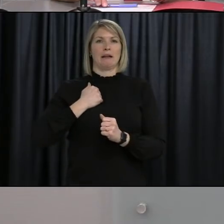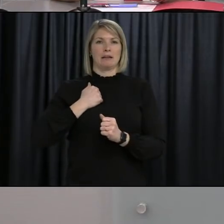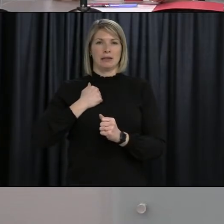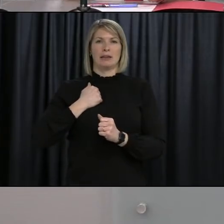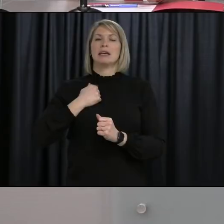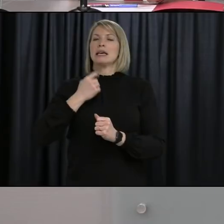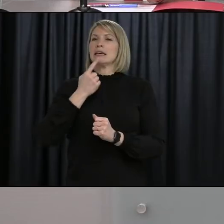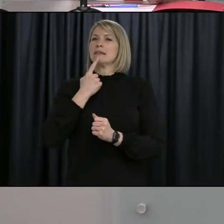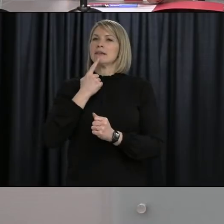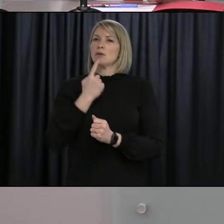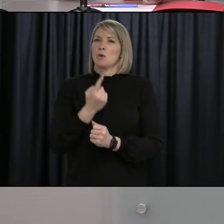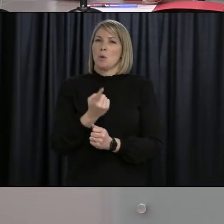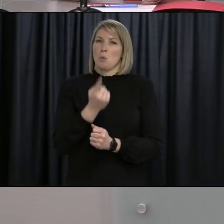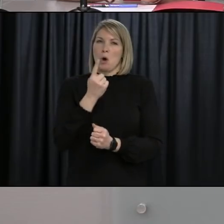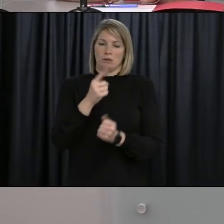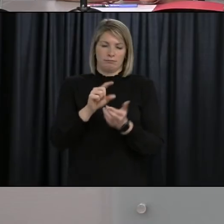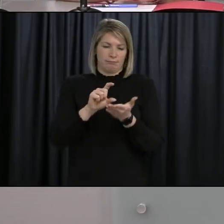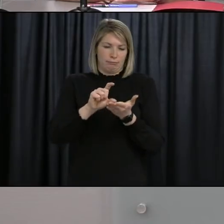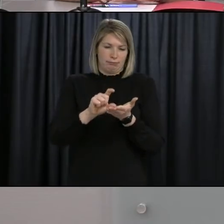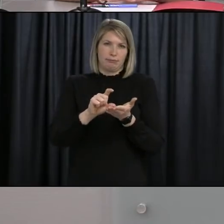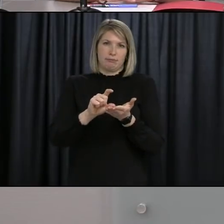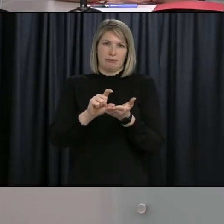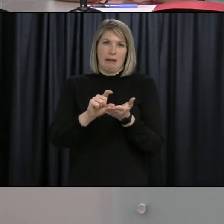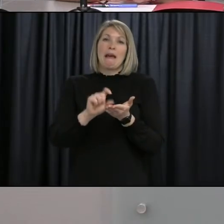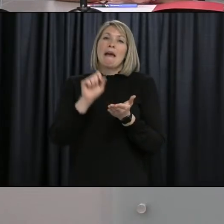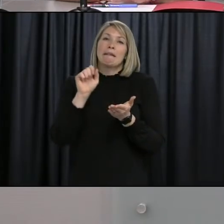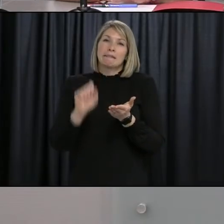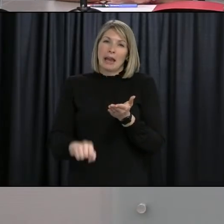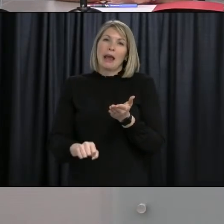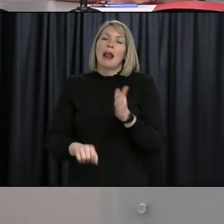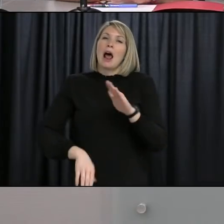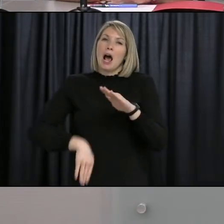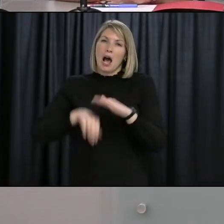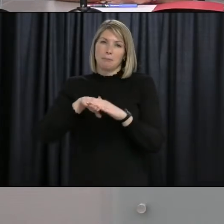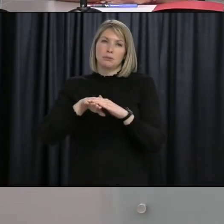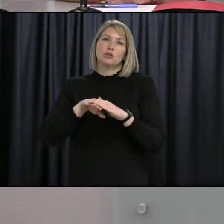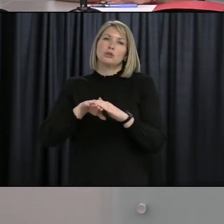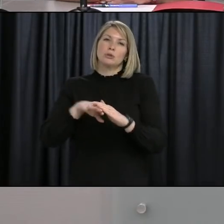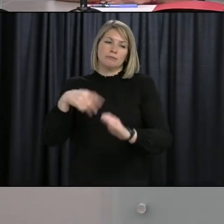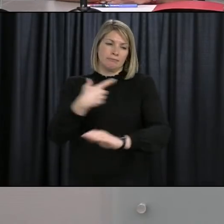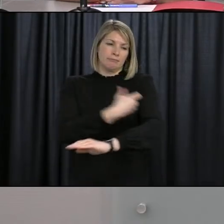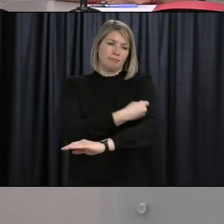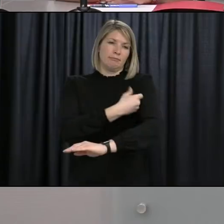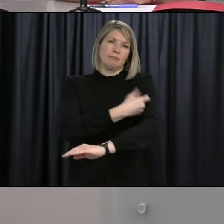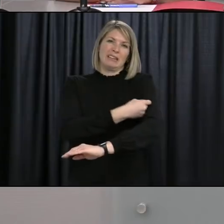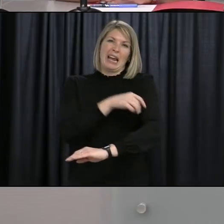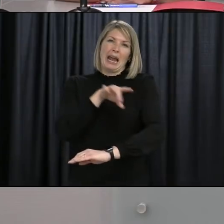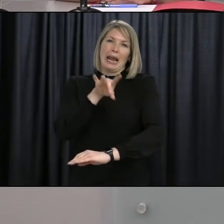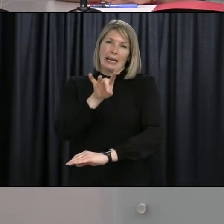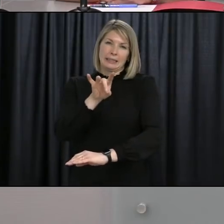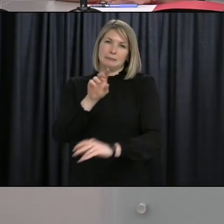6 doses instead of 5. And what does that mean for our efforts to get all Newfoundlanders and Labradorians vaccinated?